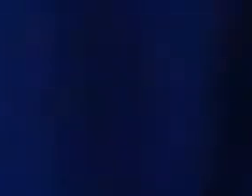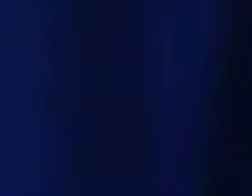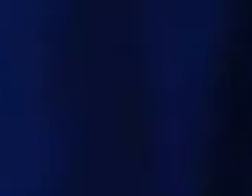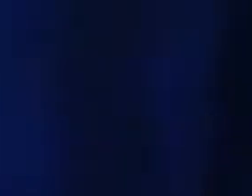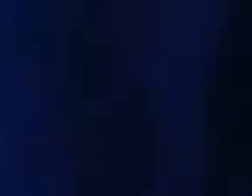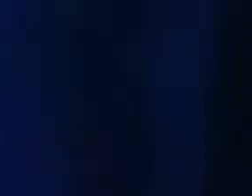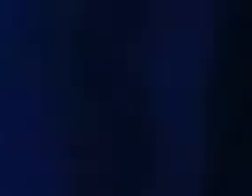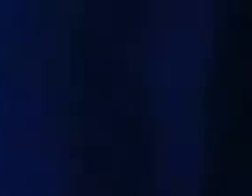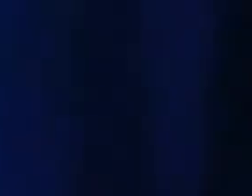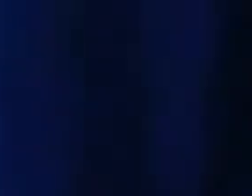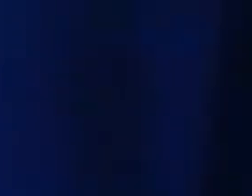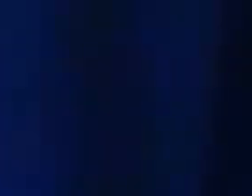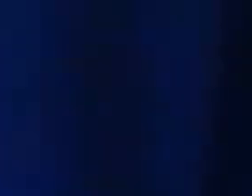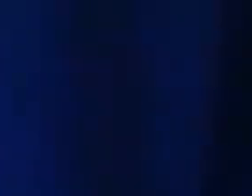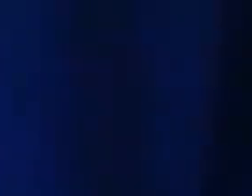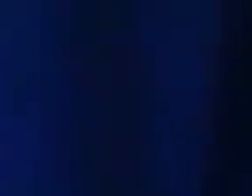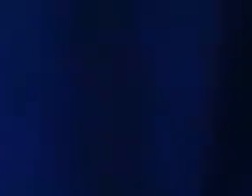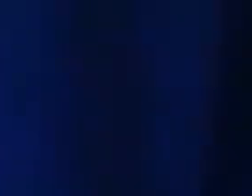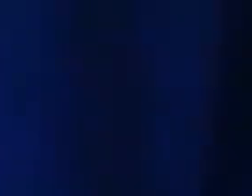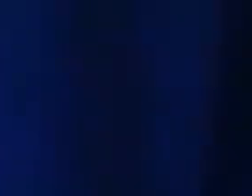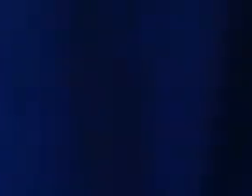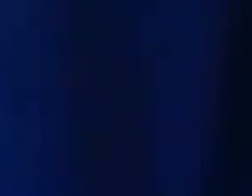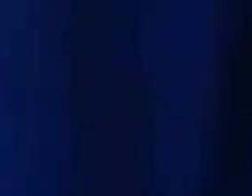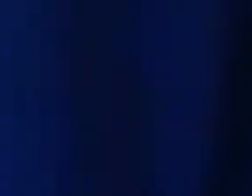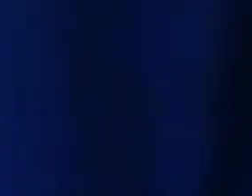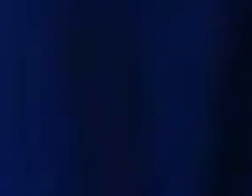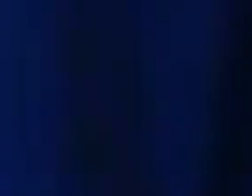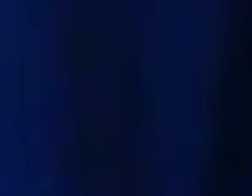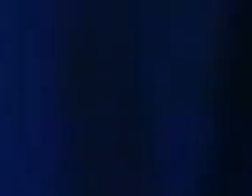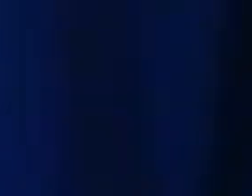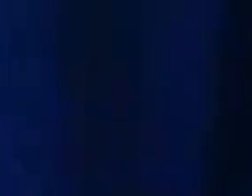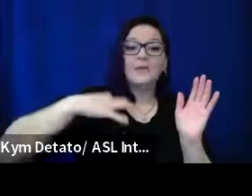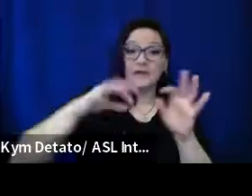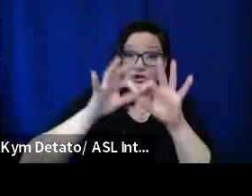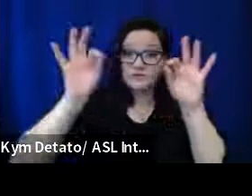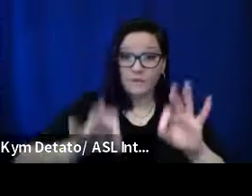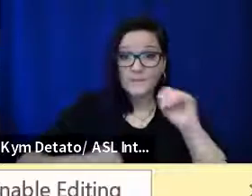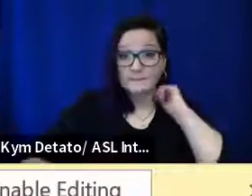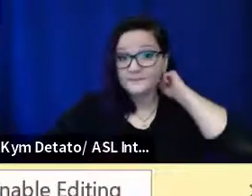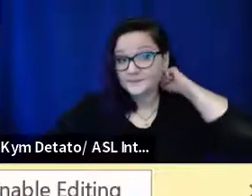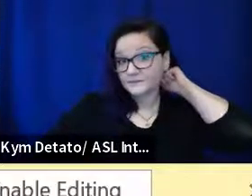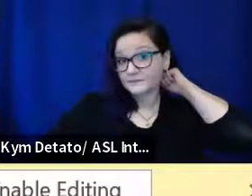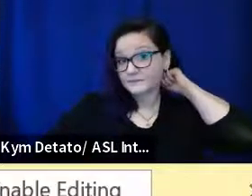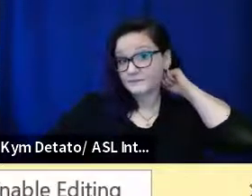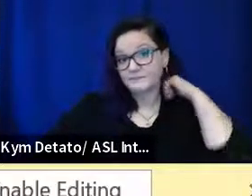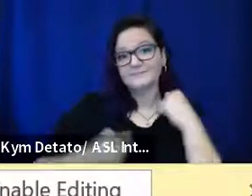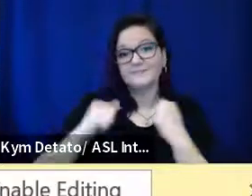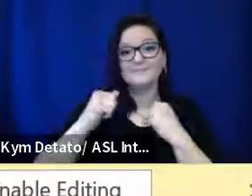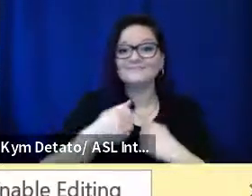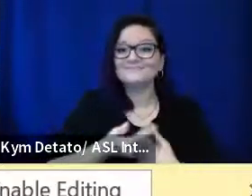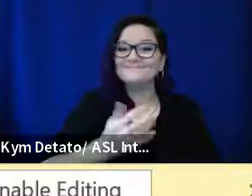And just to show quickly the application form. So this is here as a Word